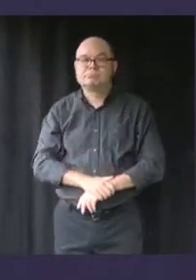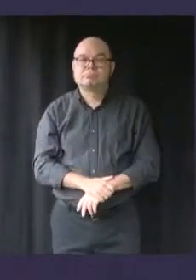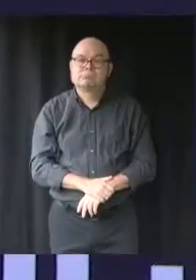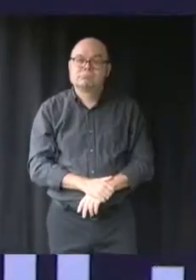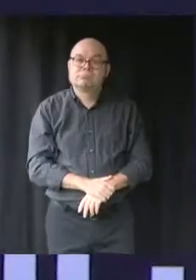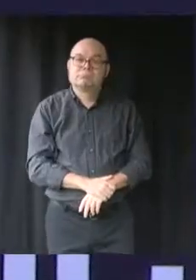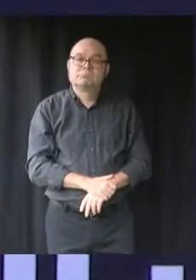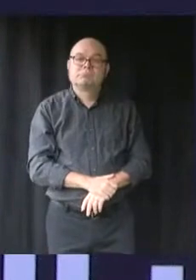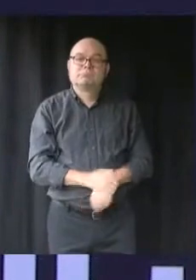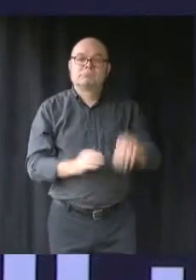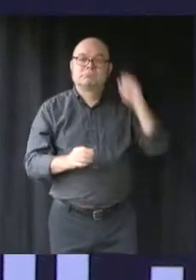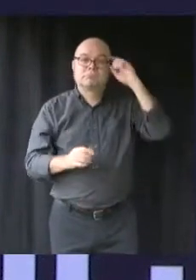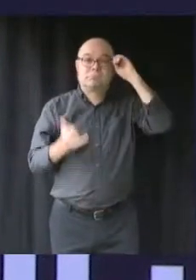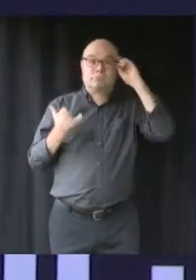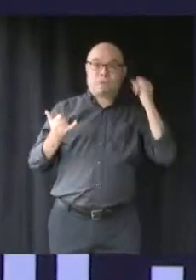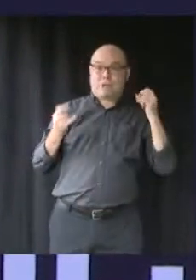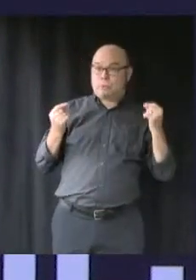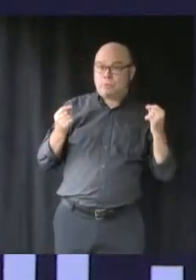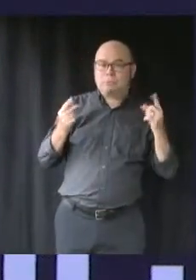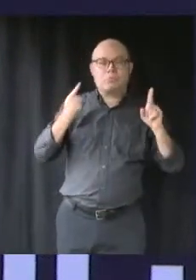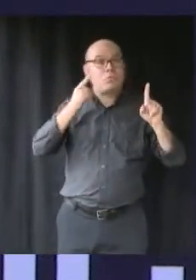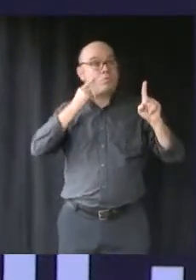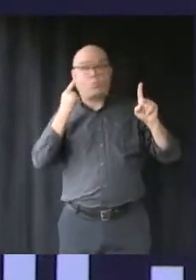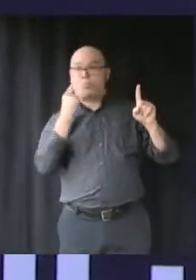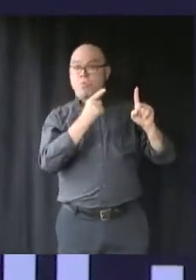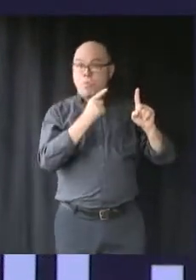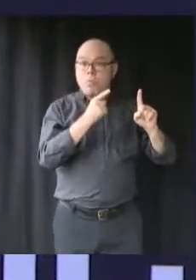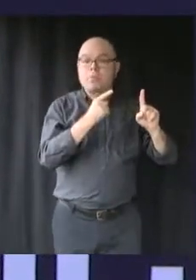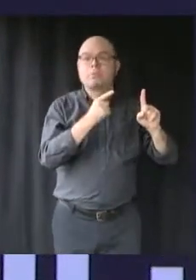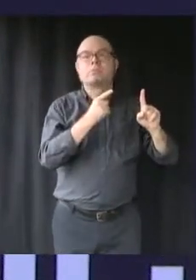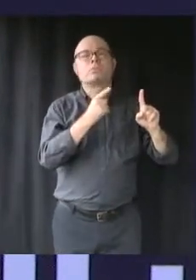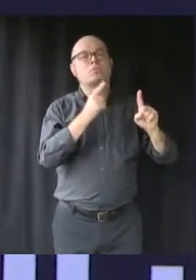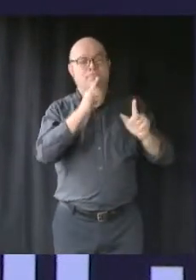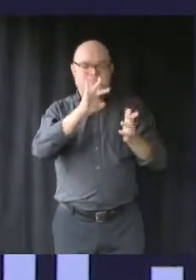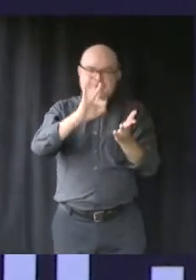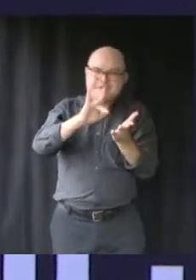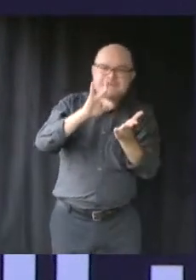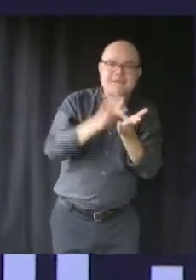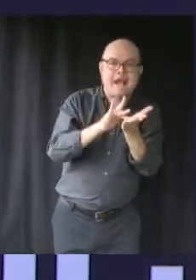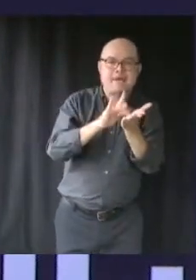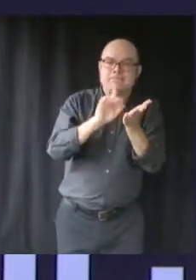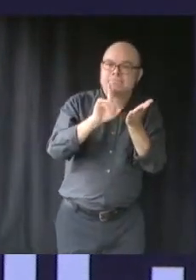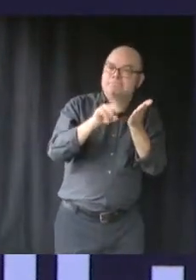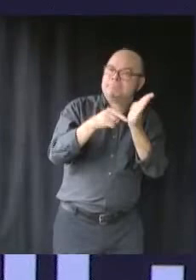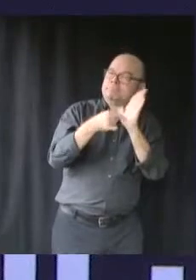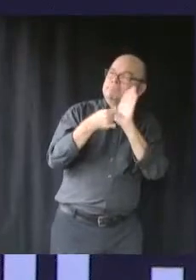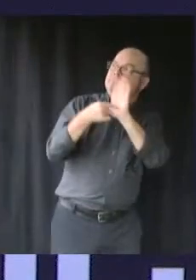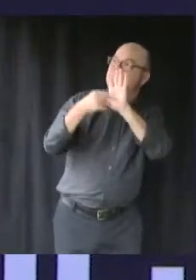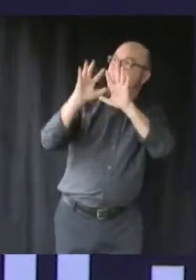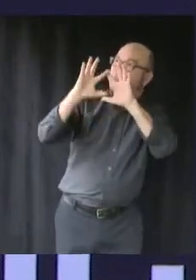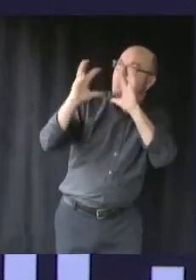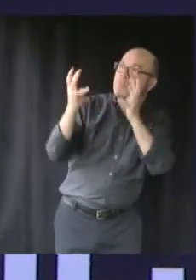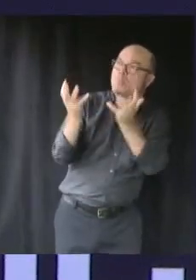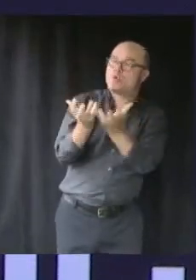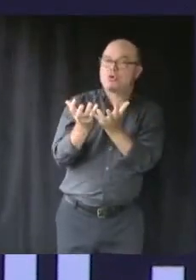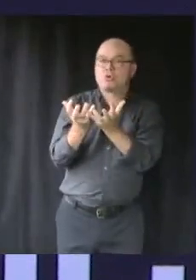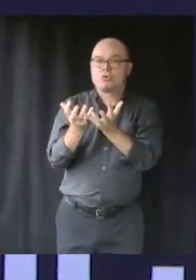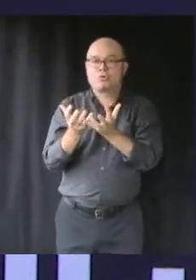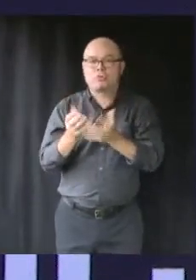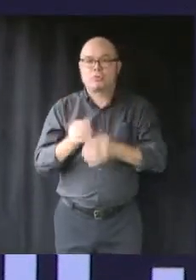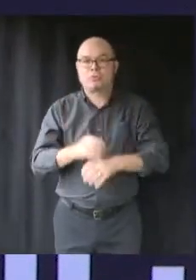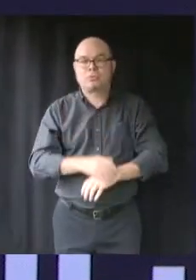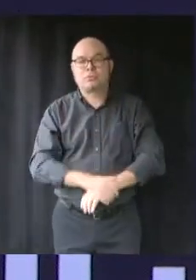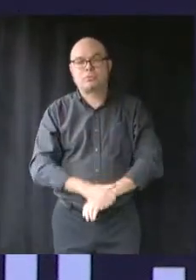making the Dodd Center the world's preeminent human rights program. For far too long, the myriad of human rights